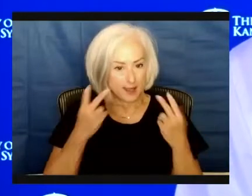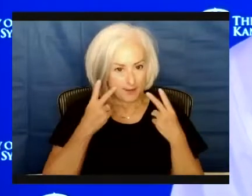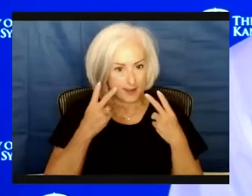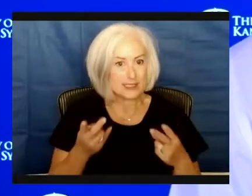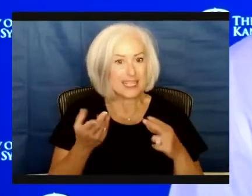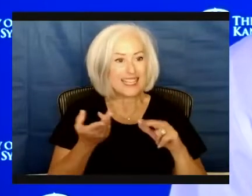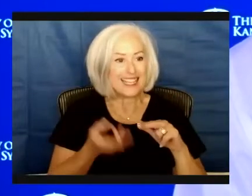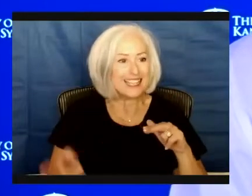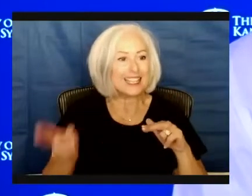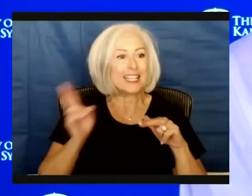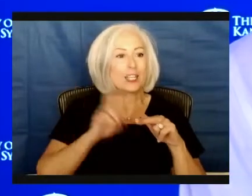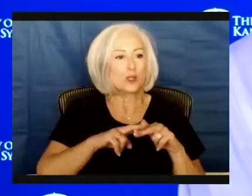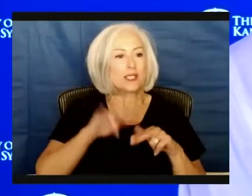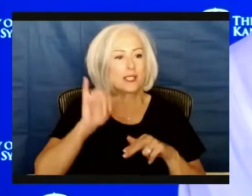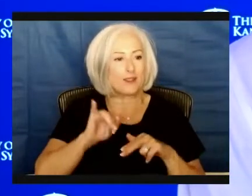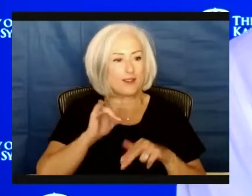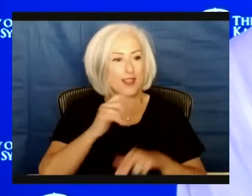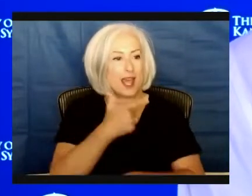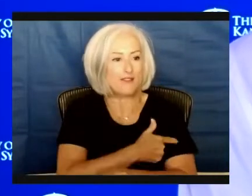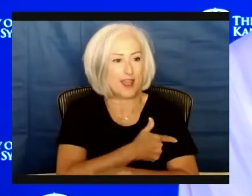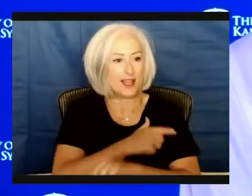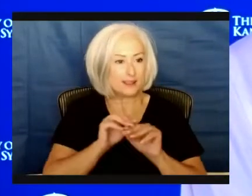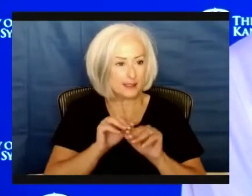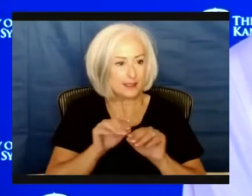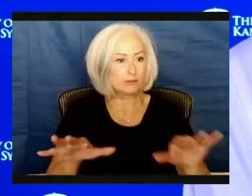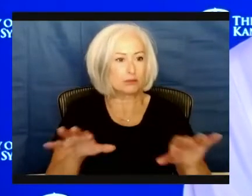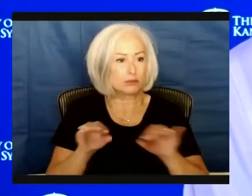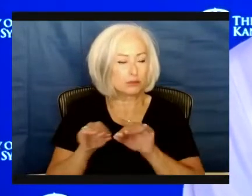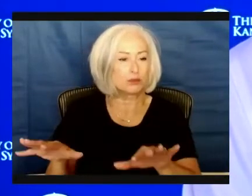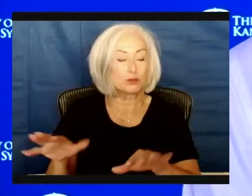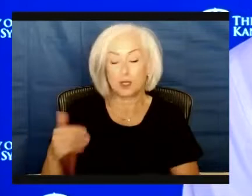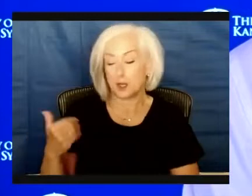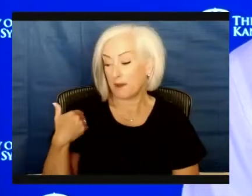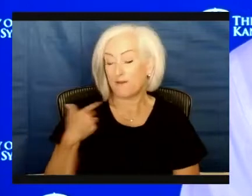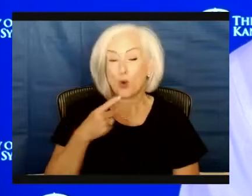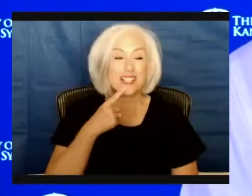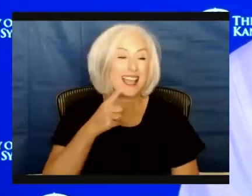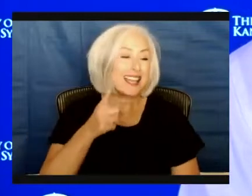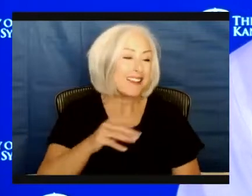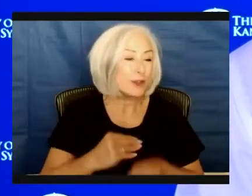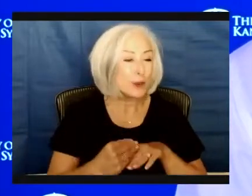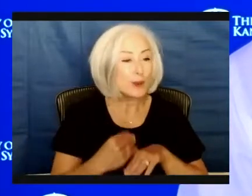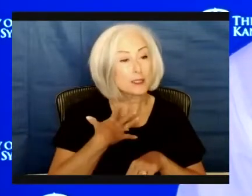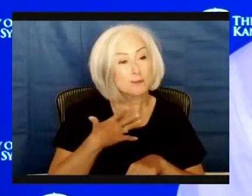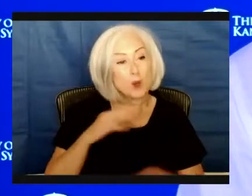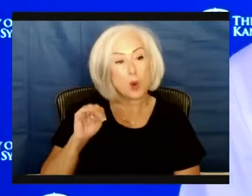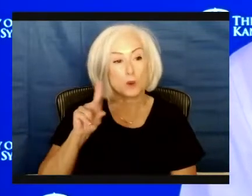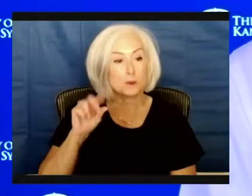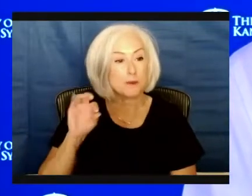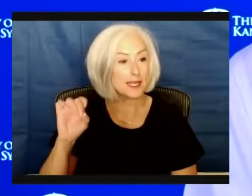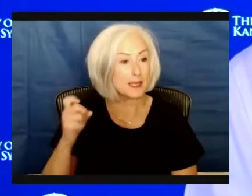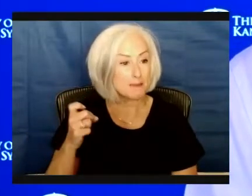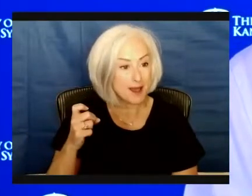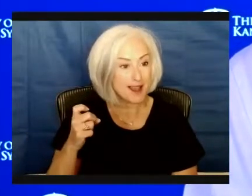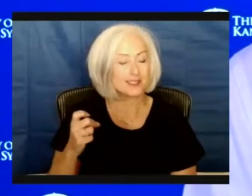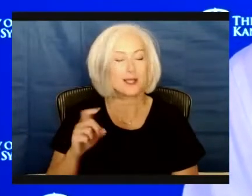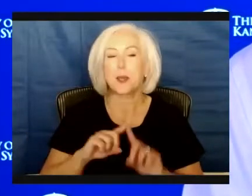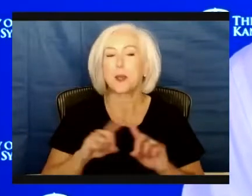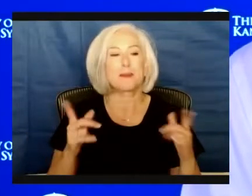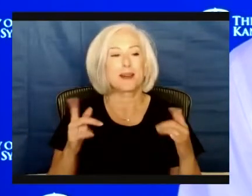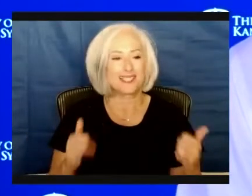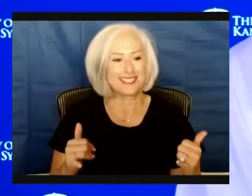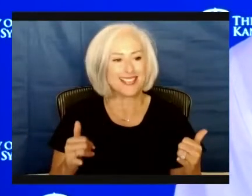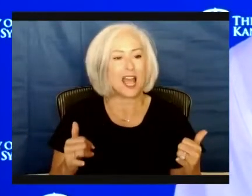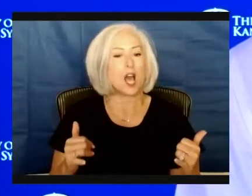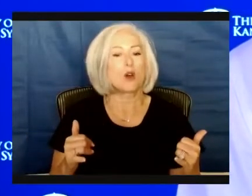rollout. And so now, before they were saying, well, if you've been exposed to monkeypox, now I think they've kind of expanded the ability to get the